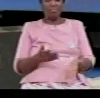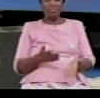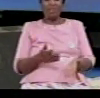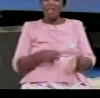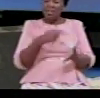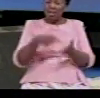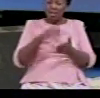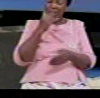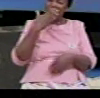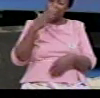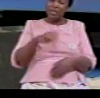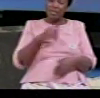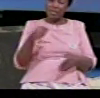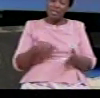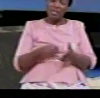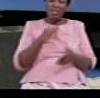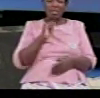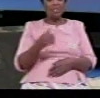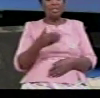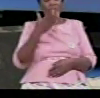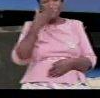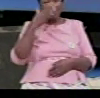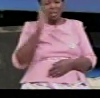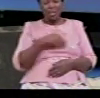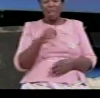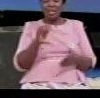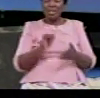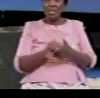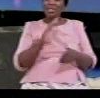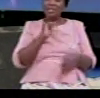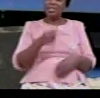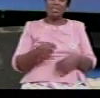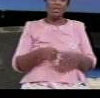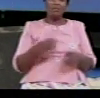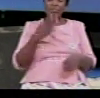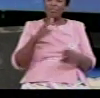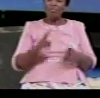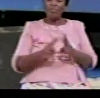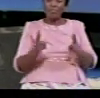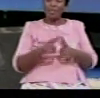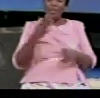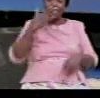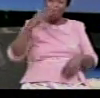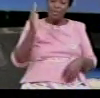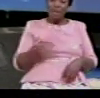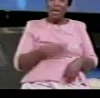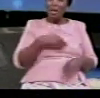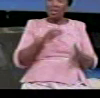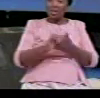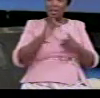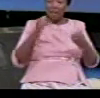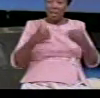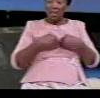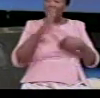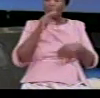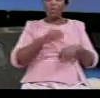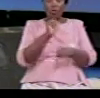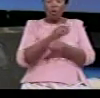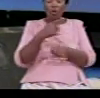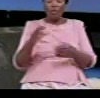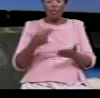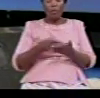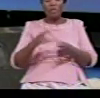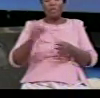evil. That is his work. And that has been his work from the original time. And then